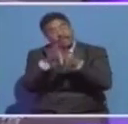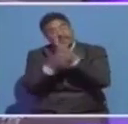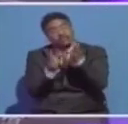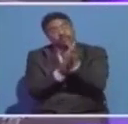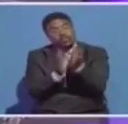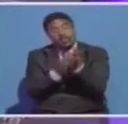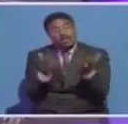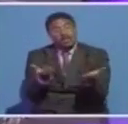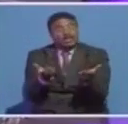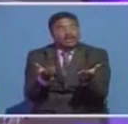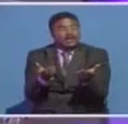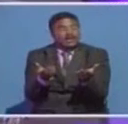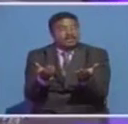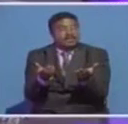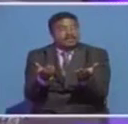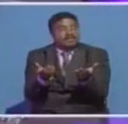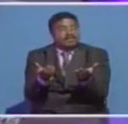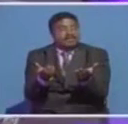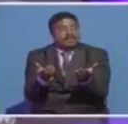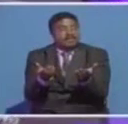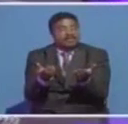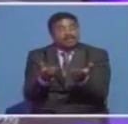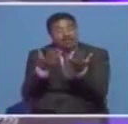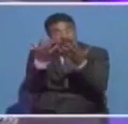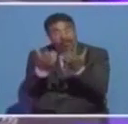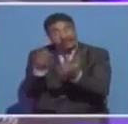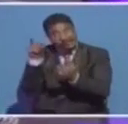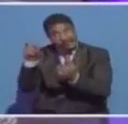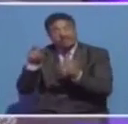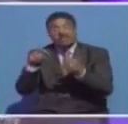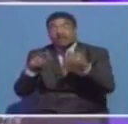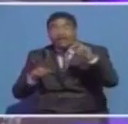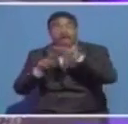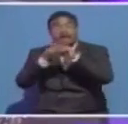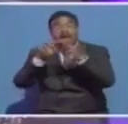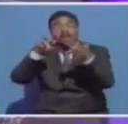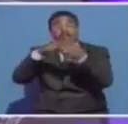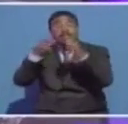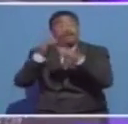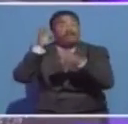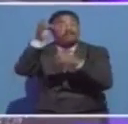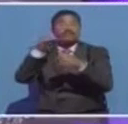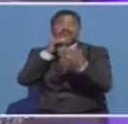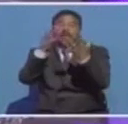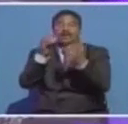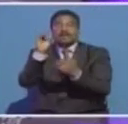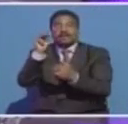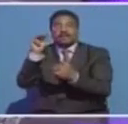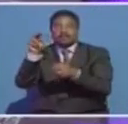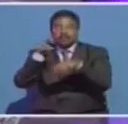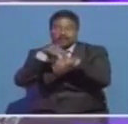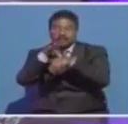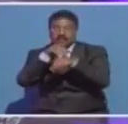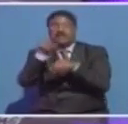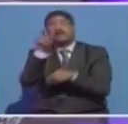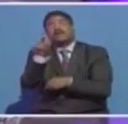back better to reduce the incidence of a disaster happening. For instance, with the markets, you heard that there was